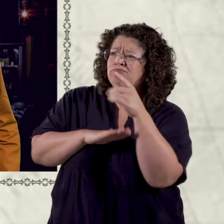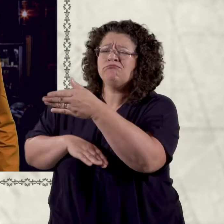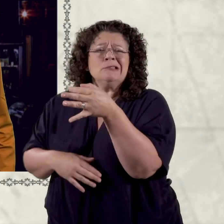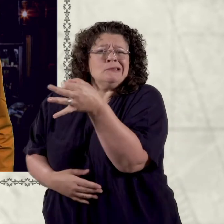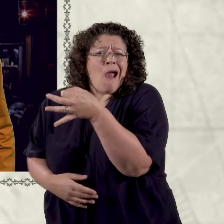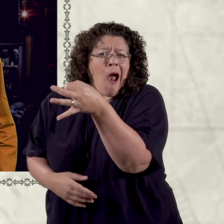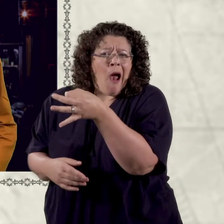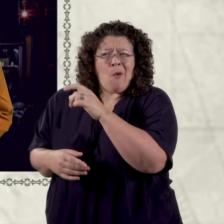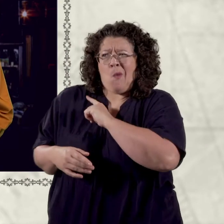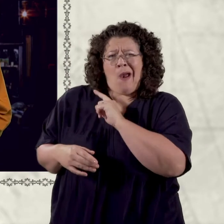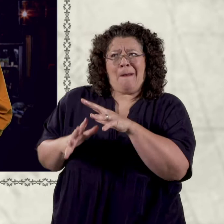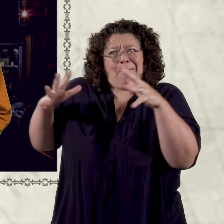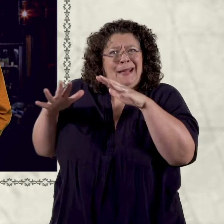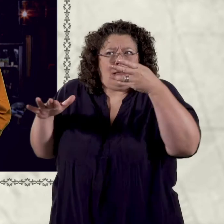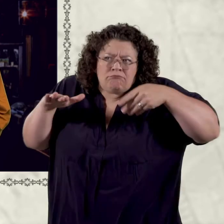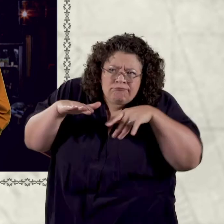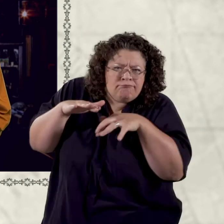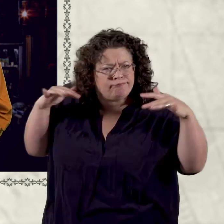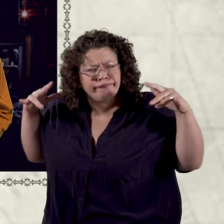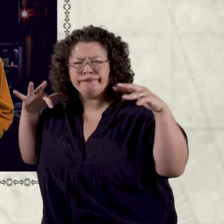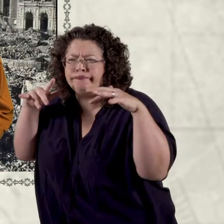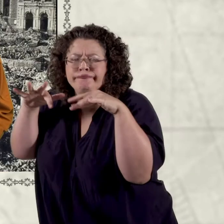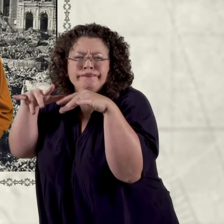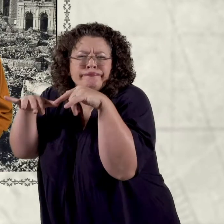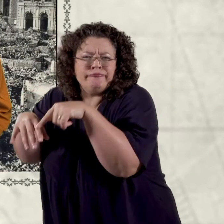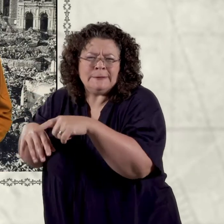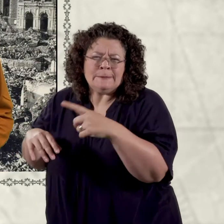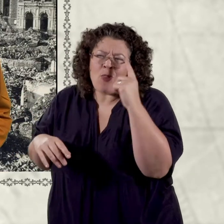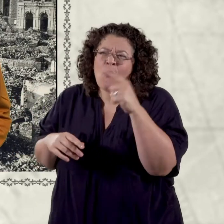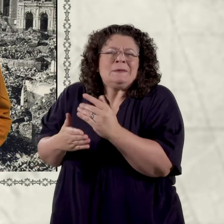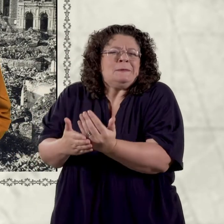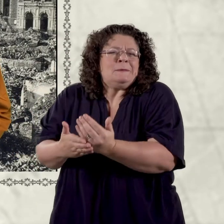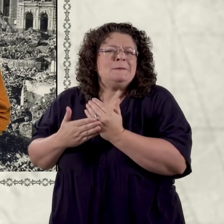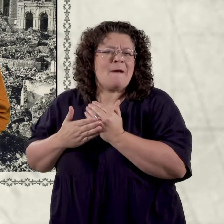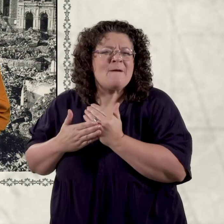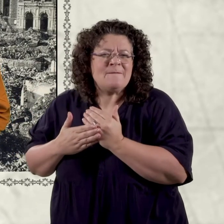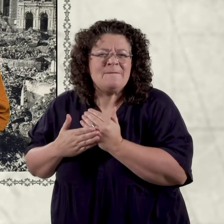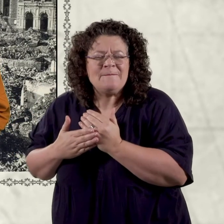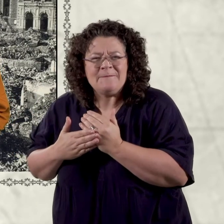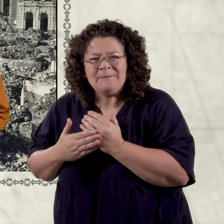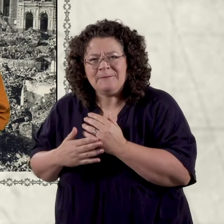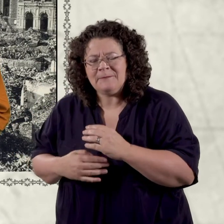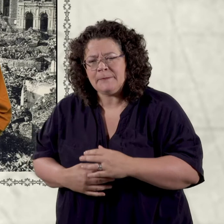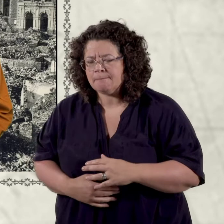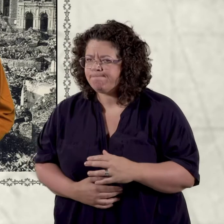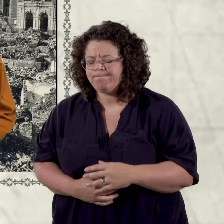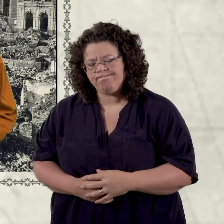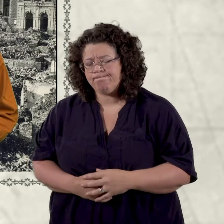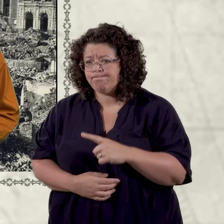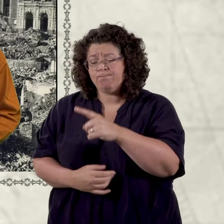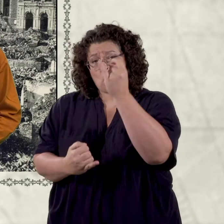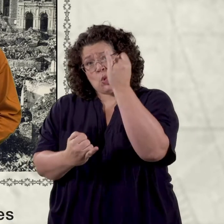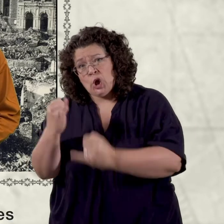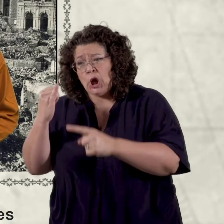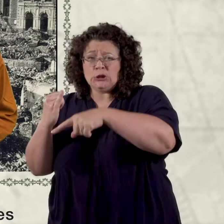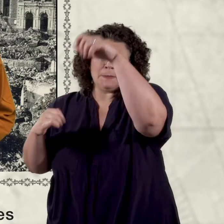thought that the big shelters would be safer? And that is where the worst of the bombing was.